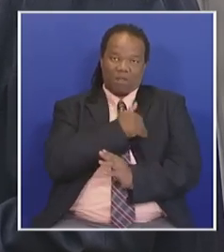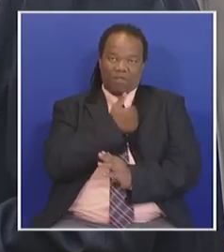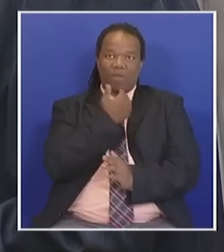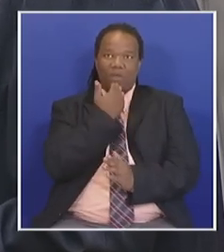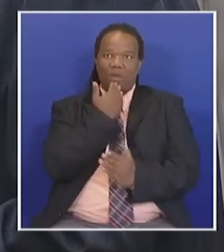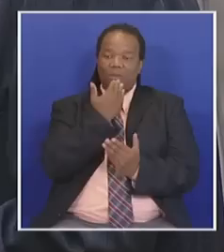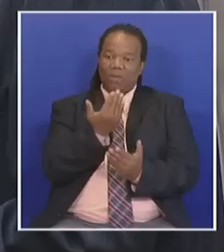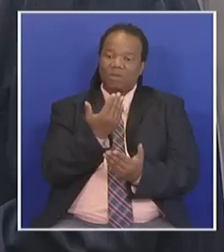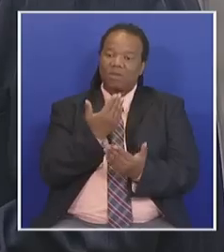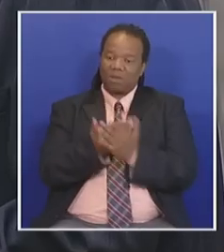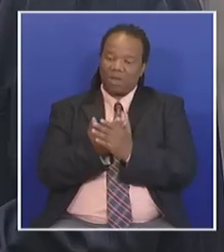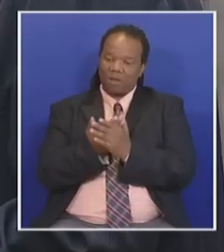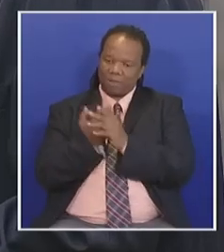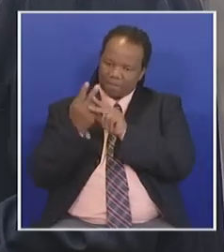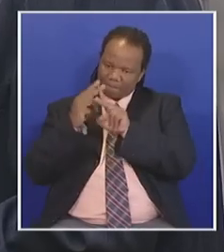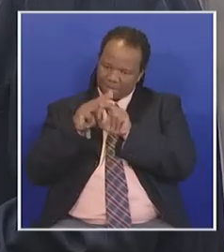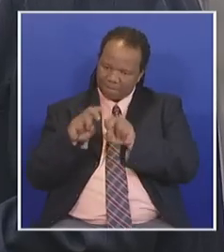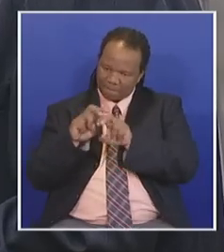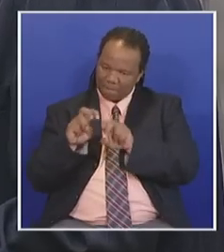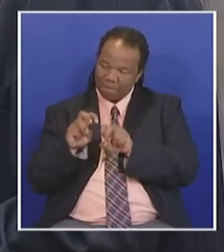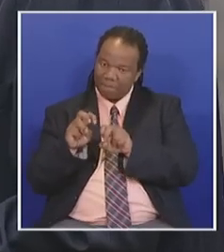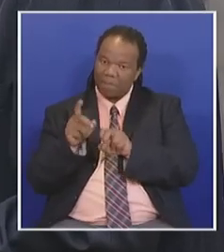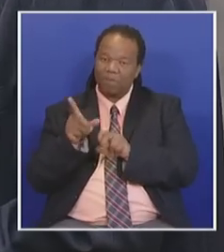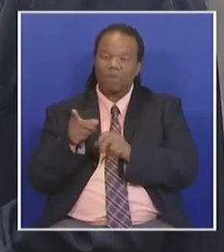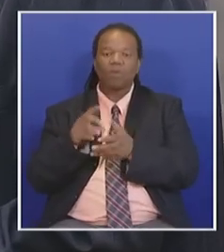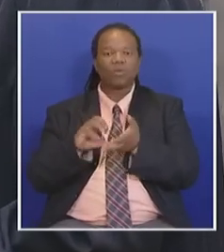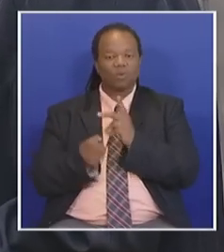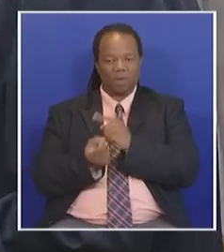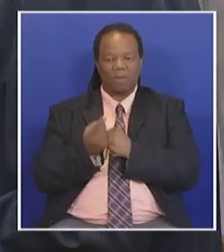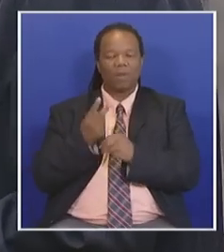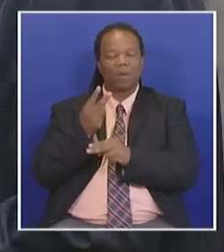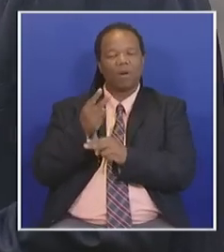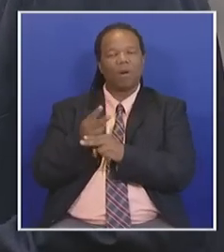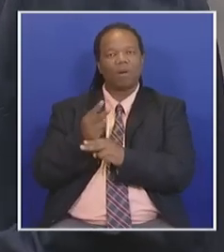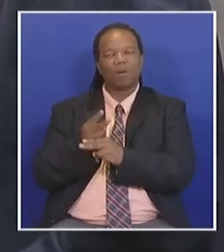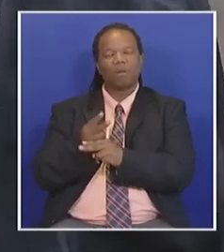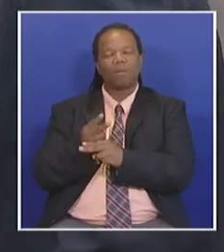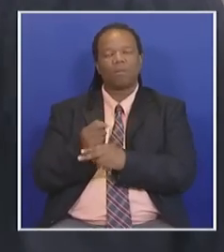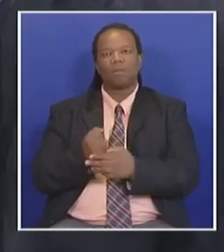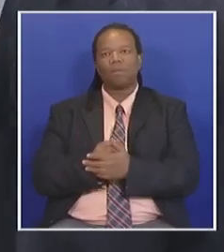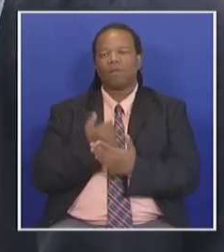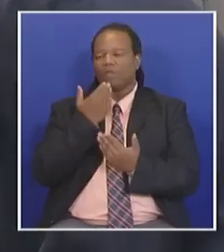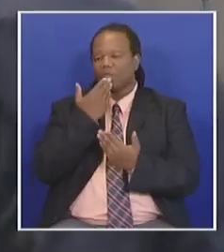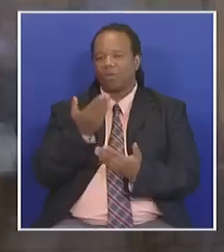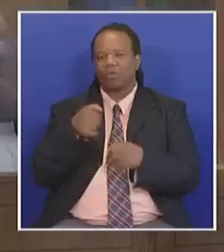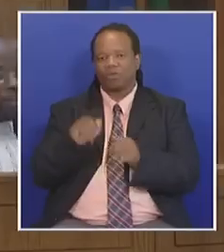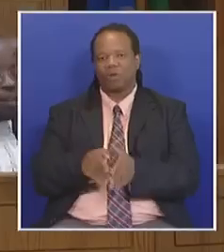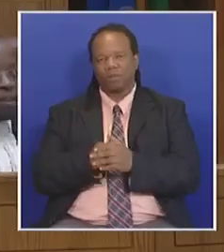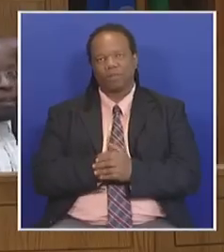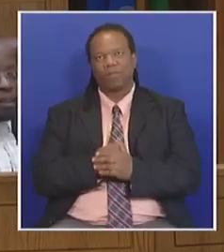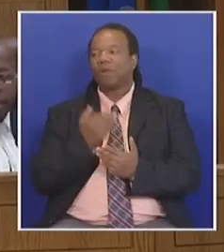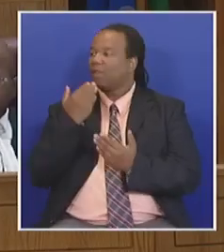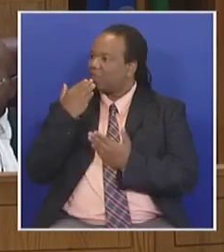instilling confidence in his department's ability to prevent and indeed mitigate the health crisis. I thank you, Chair. Thank you.